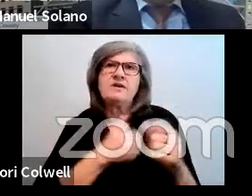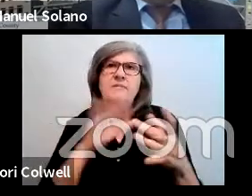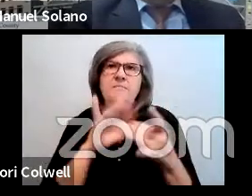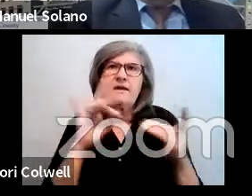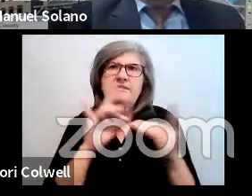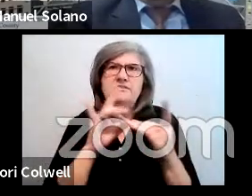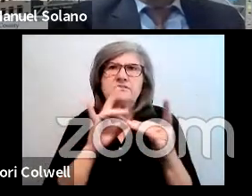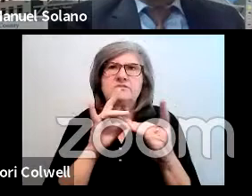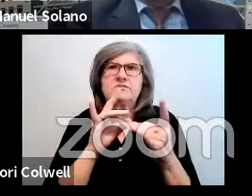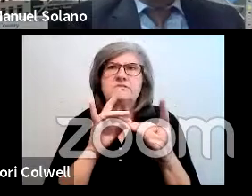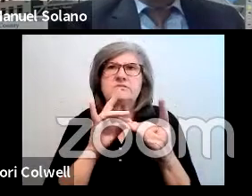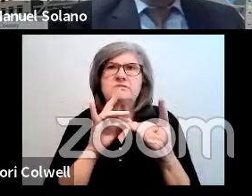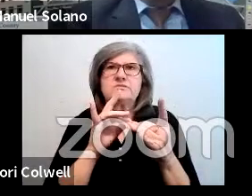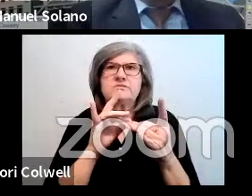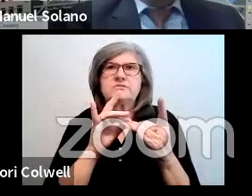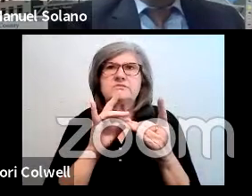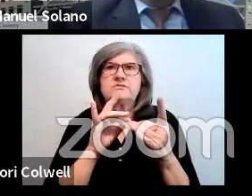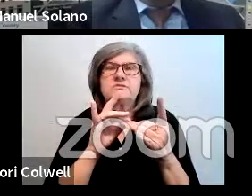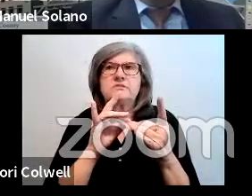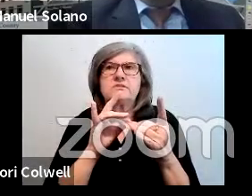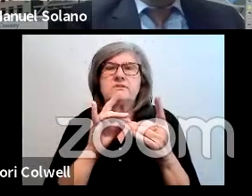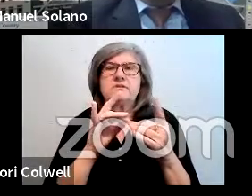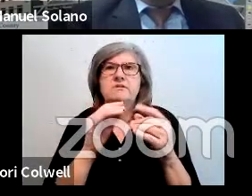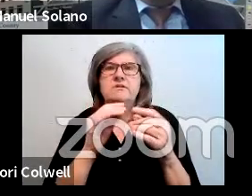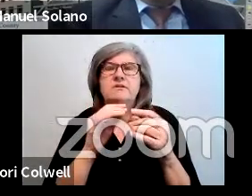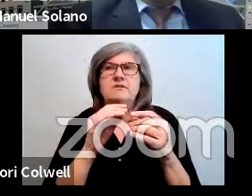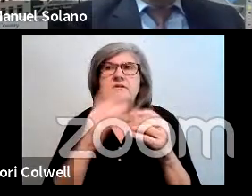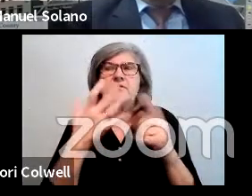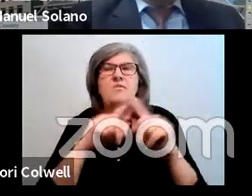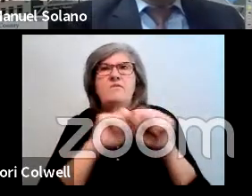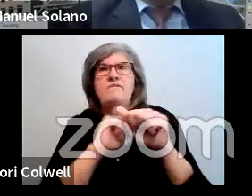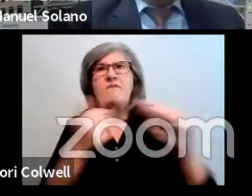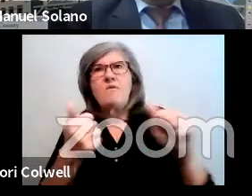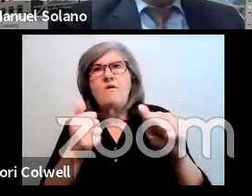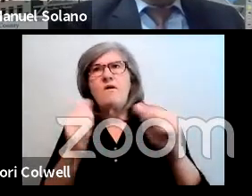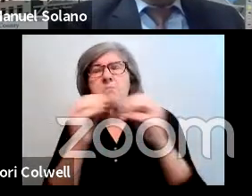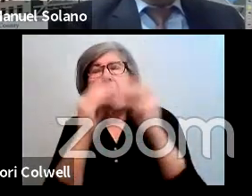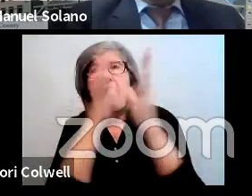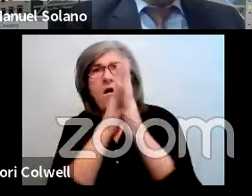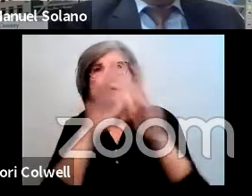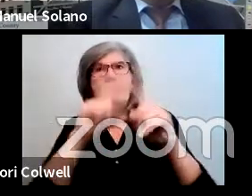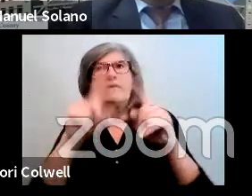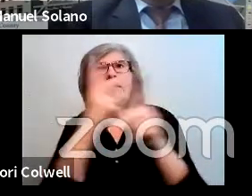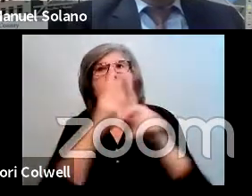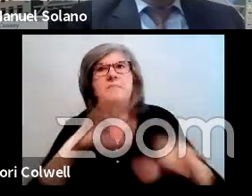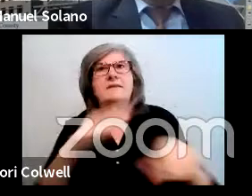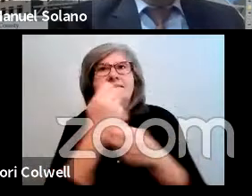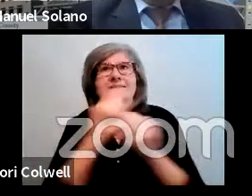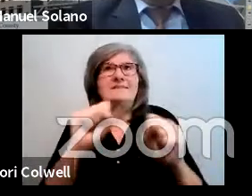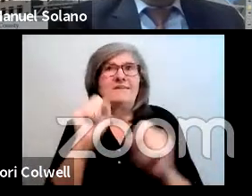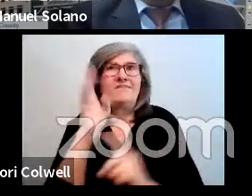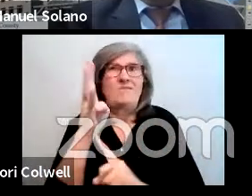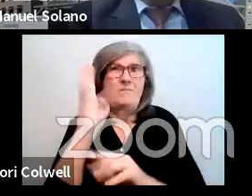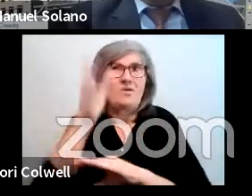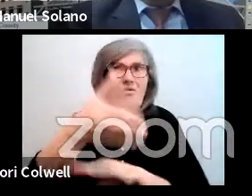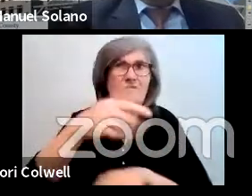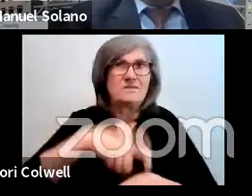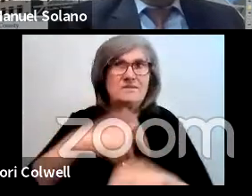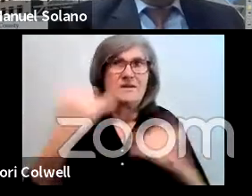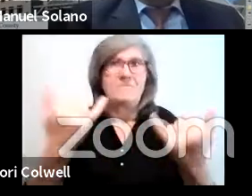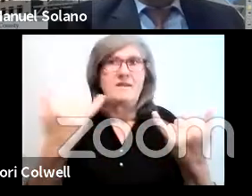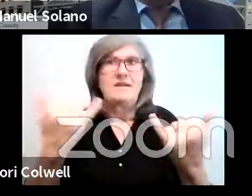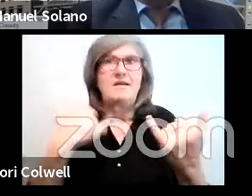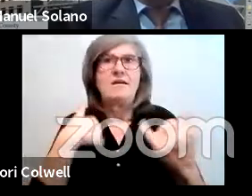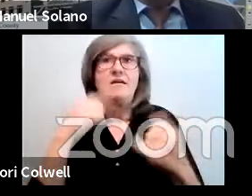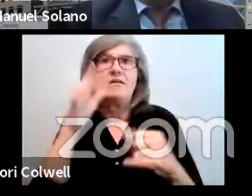bad will, but achieving the goal of keeping our kids safe? Yeah. Guys, we are 4 minutes over, and I'm going to Yeah. leave it